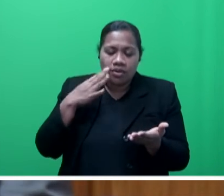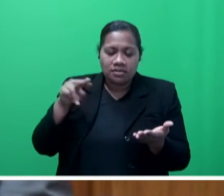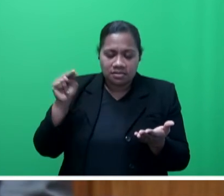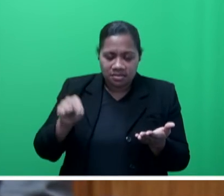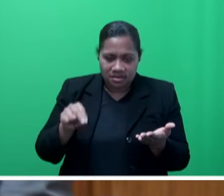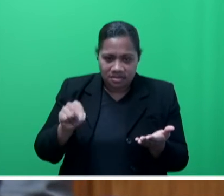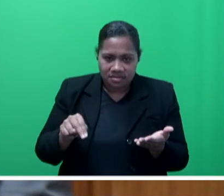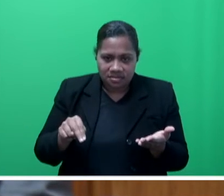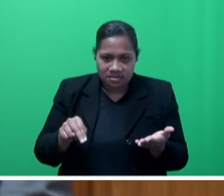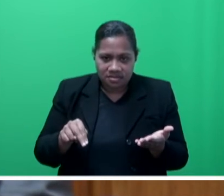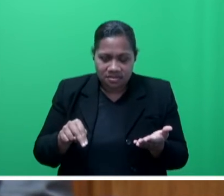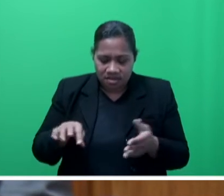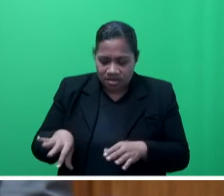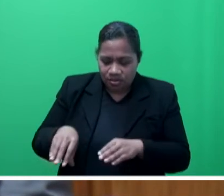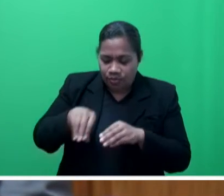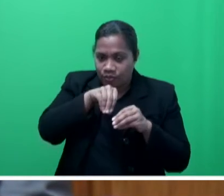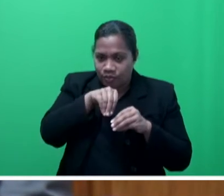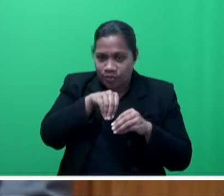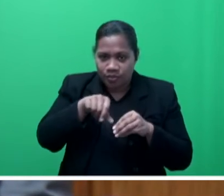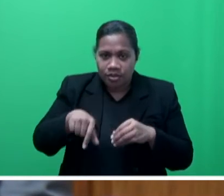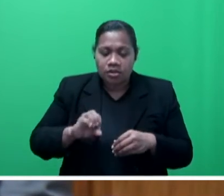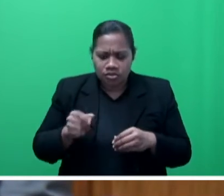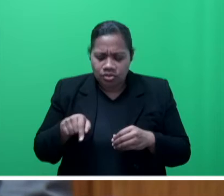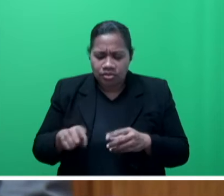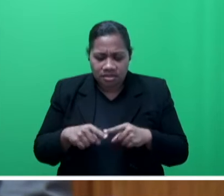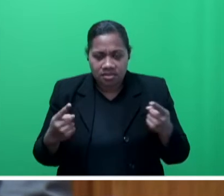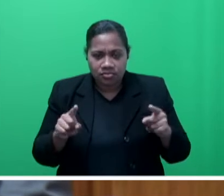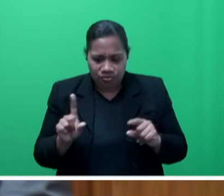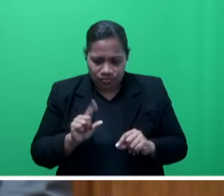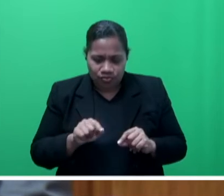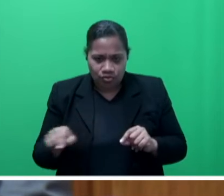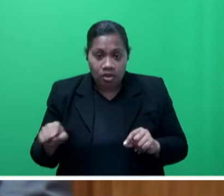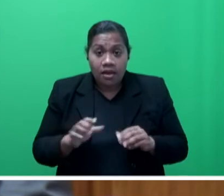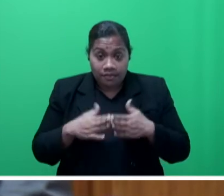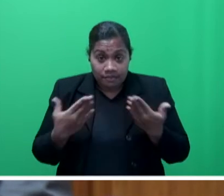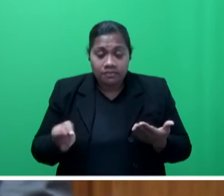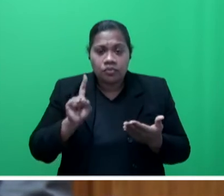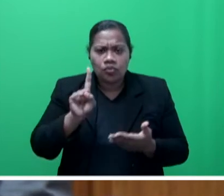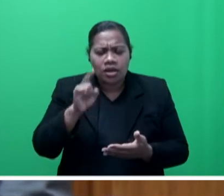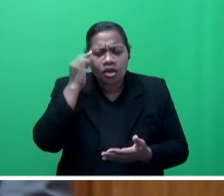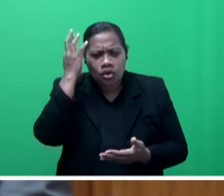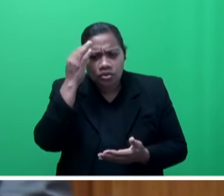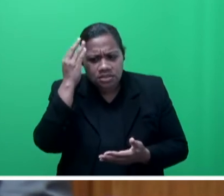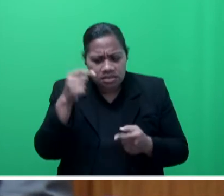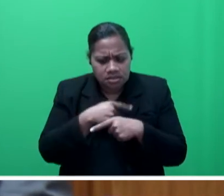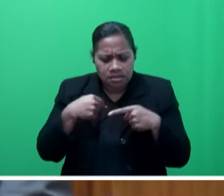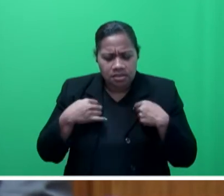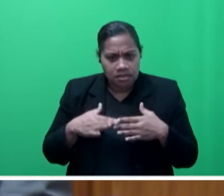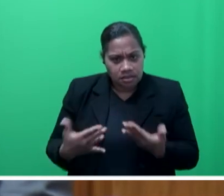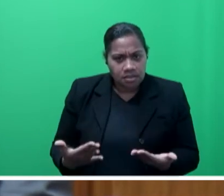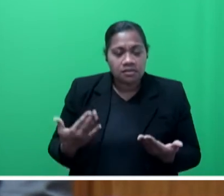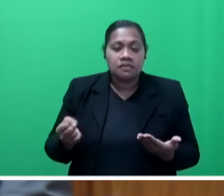where they need to extract that particular water. So that sort of thing is done. What at the moment, one of the concerns that we have at the moment is to try to get a